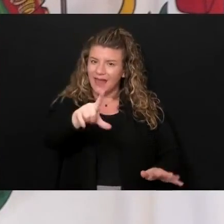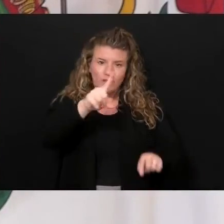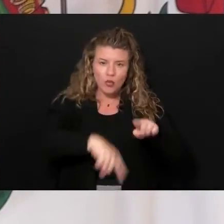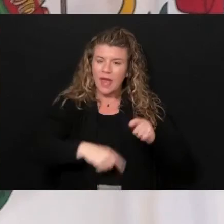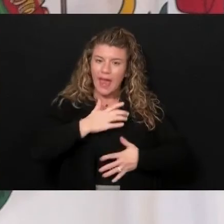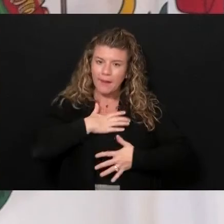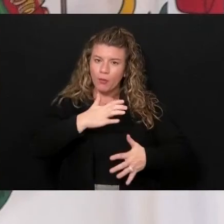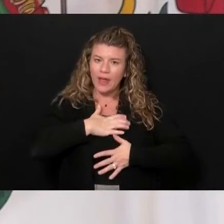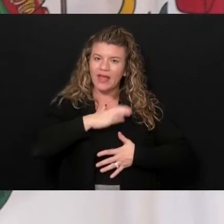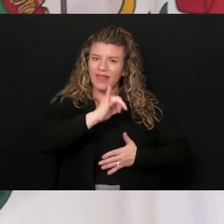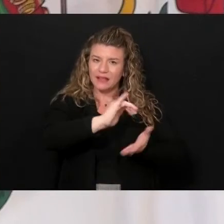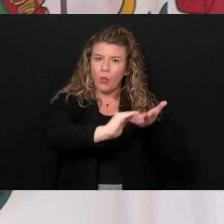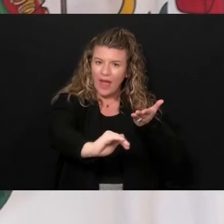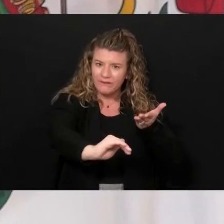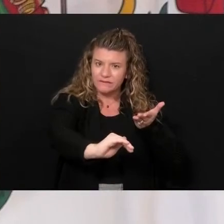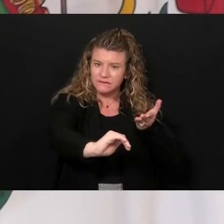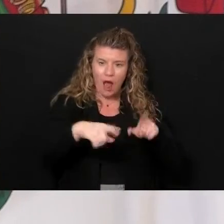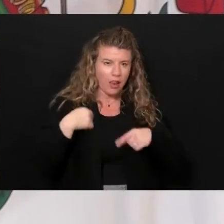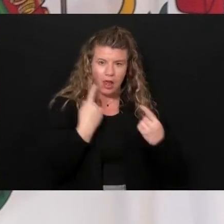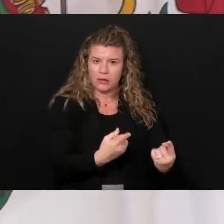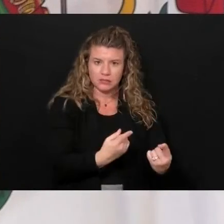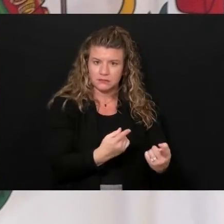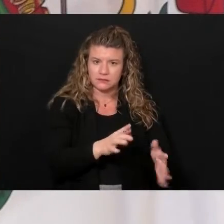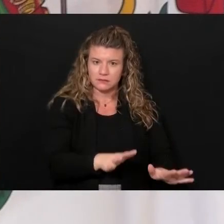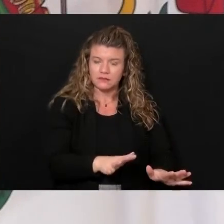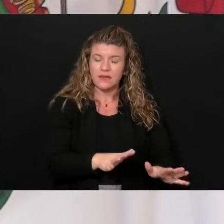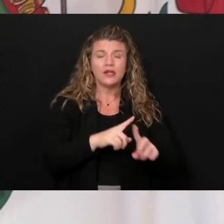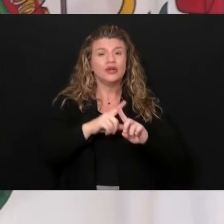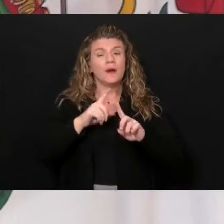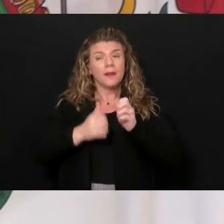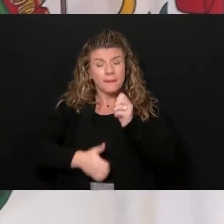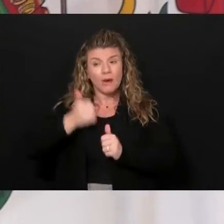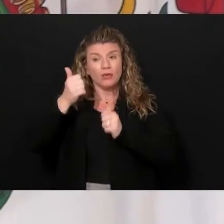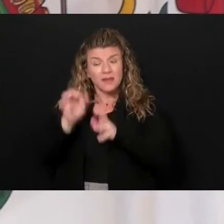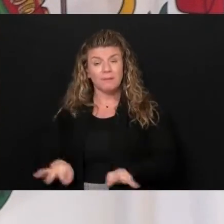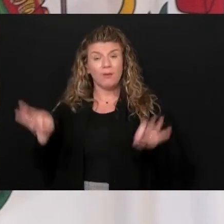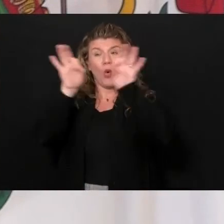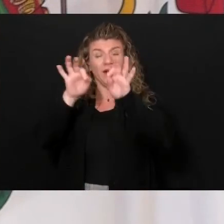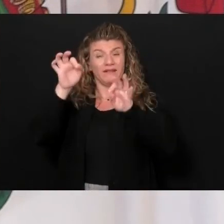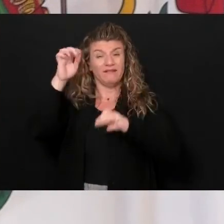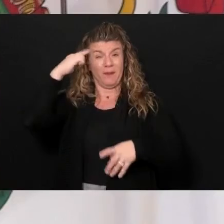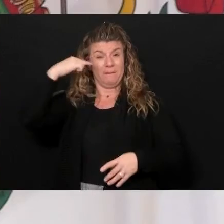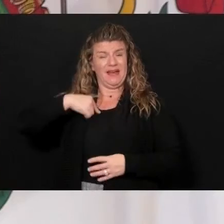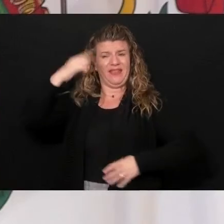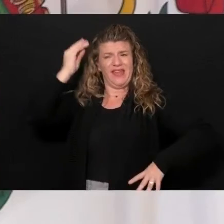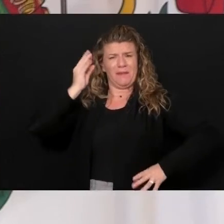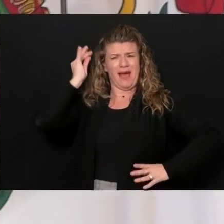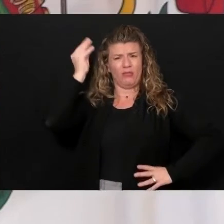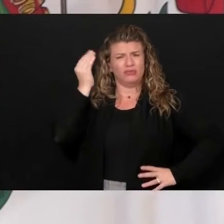have we not? So the bottom line of the whole thing to me is just this.